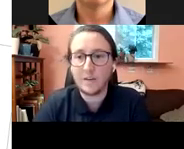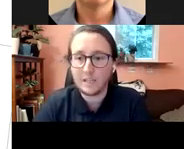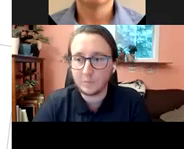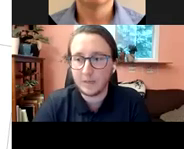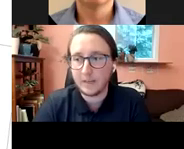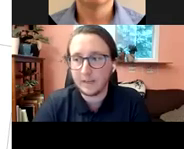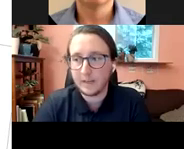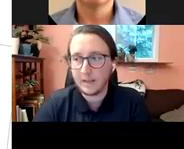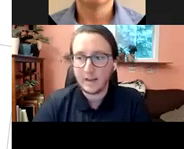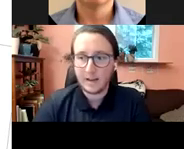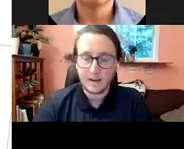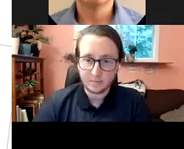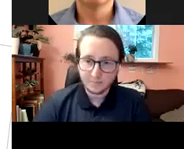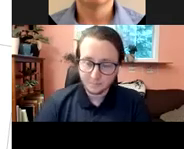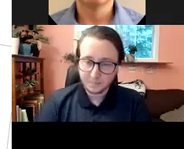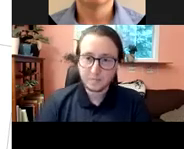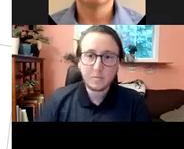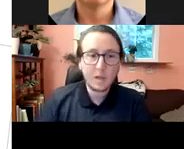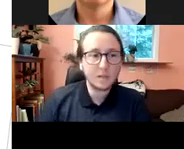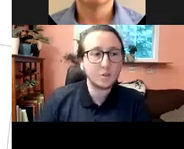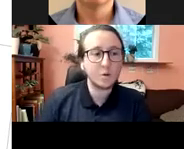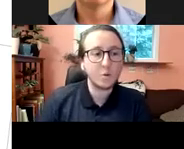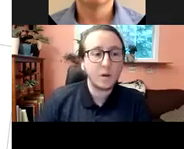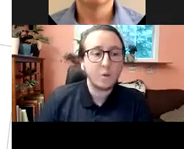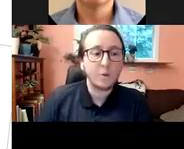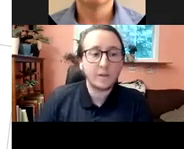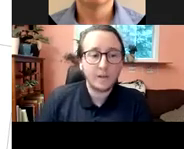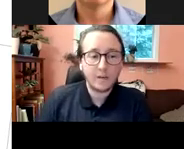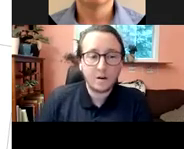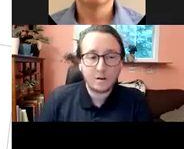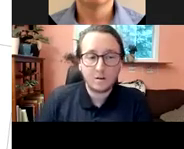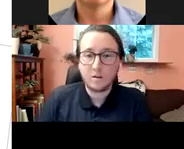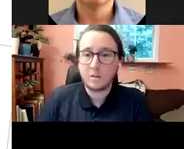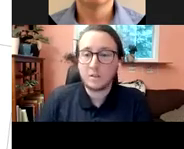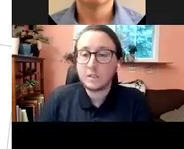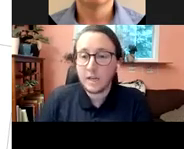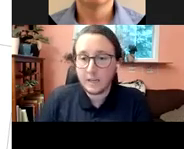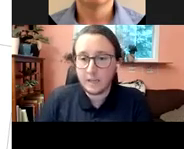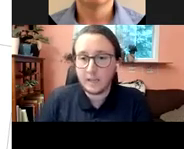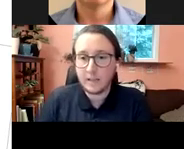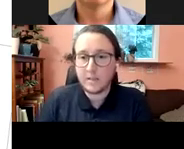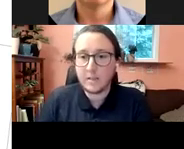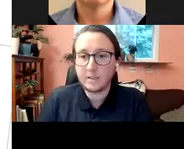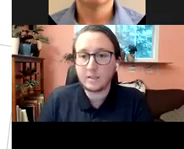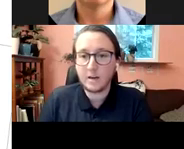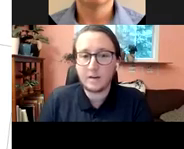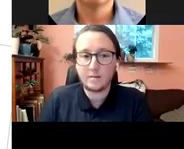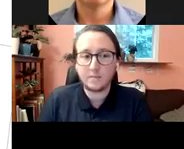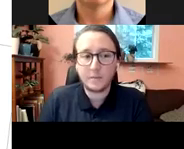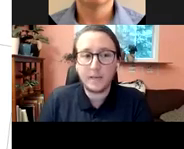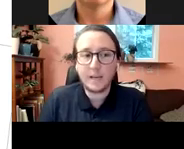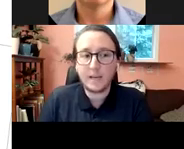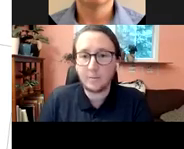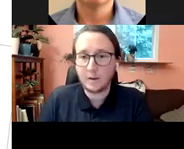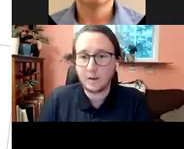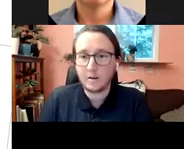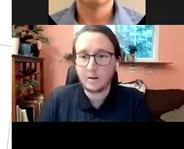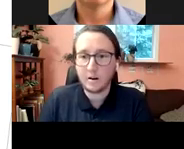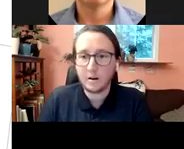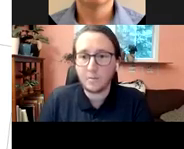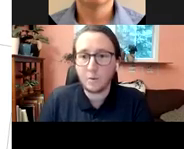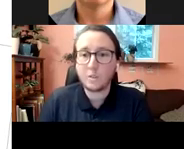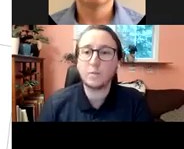of explaining. And so within our study, this